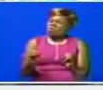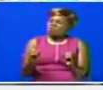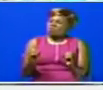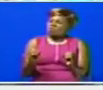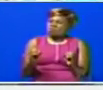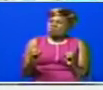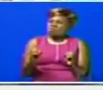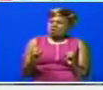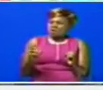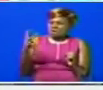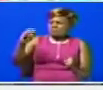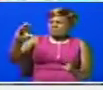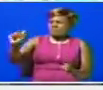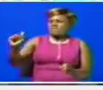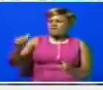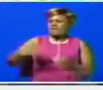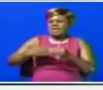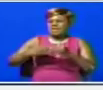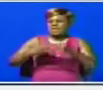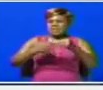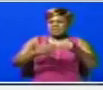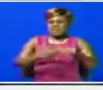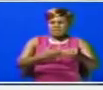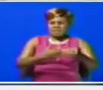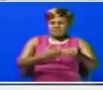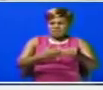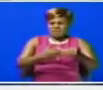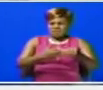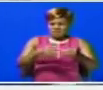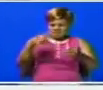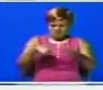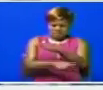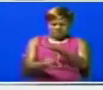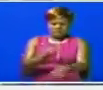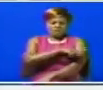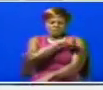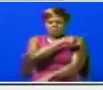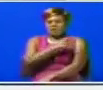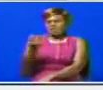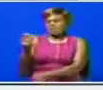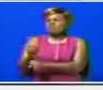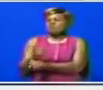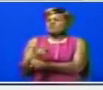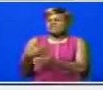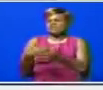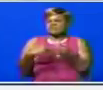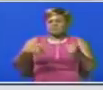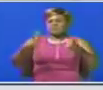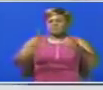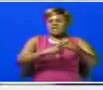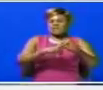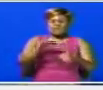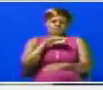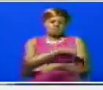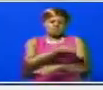The mourners, led by MCAs Maura Samora and Nancy Monyangi, stormed the hospital some minutes to 7 p.m. Monday